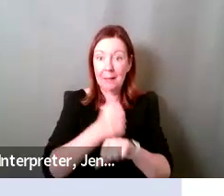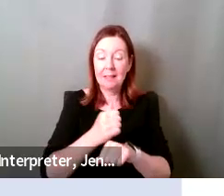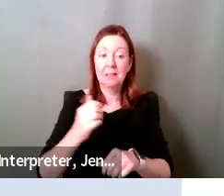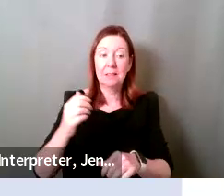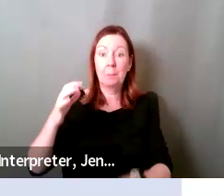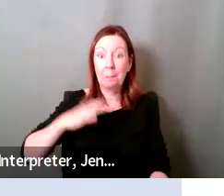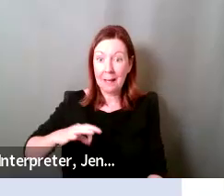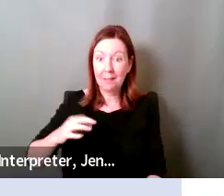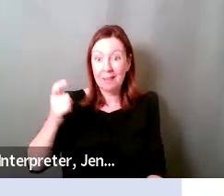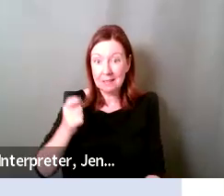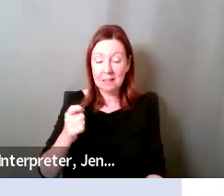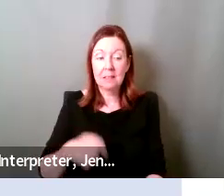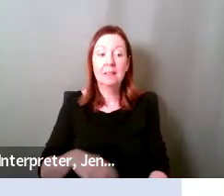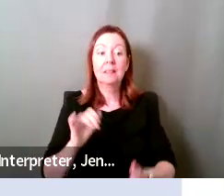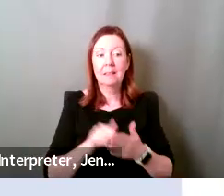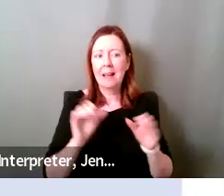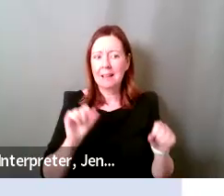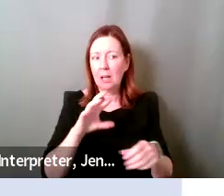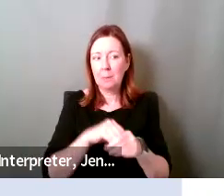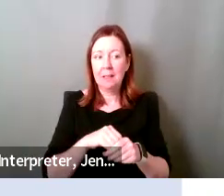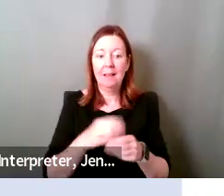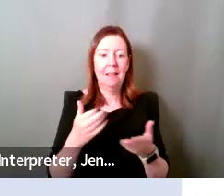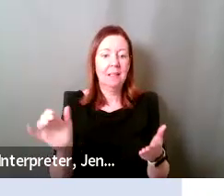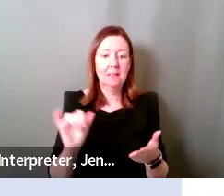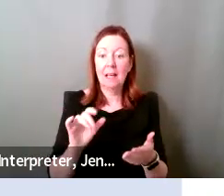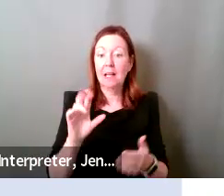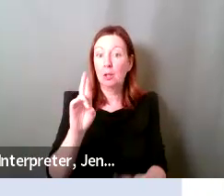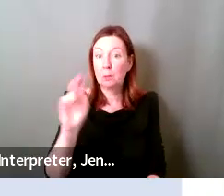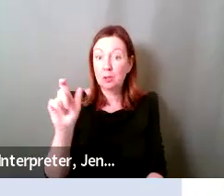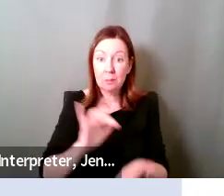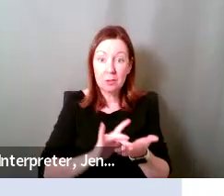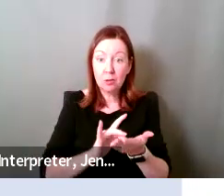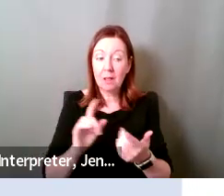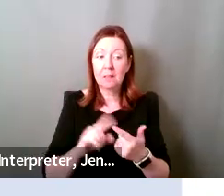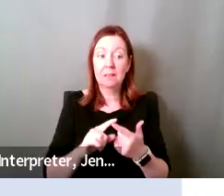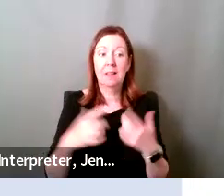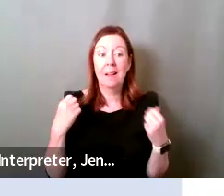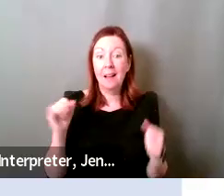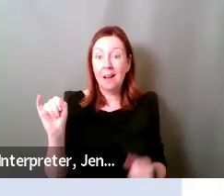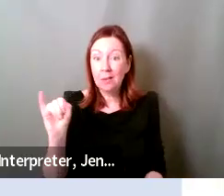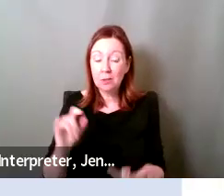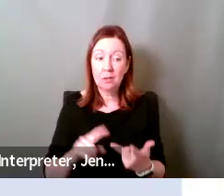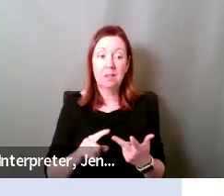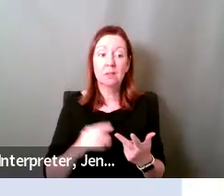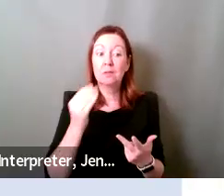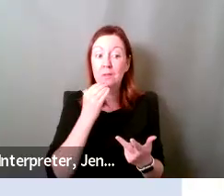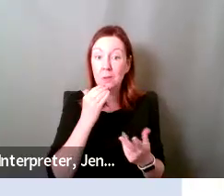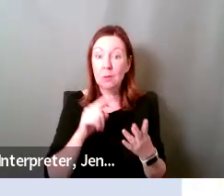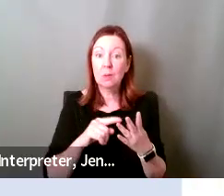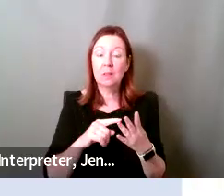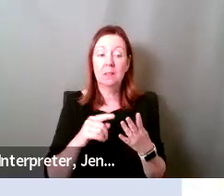base the non-income based benefits can consist of things just like prescription drugs, health insurance, food,